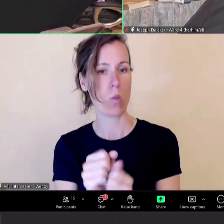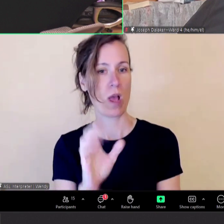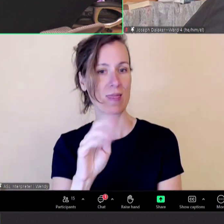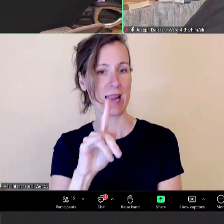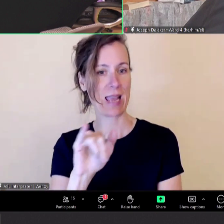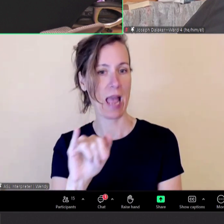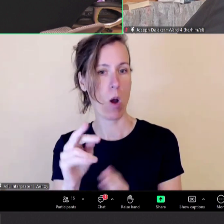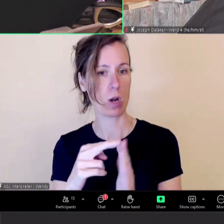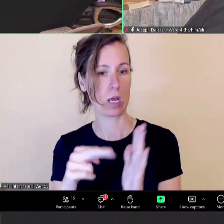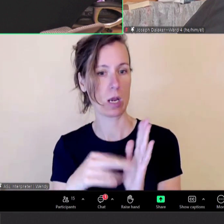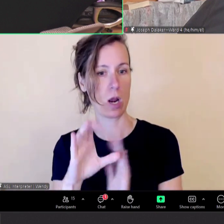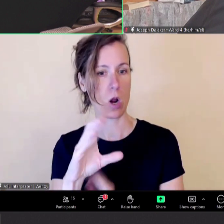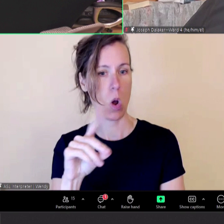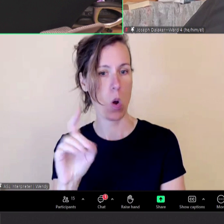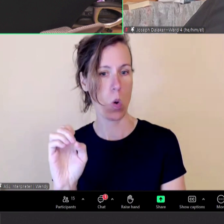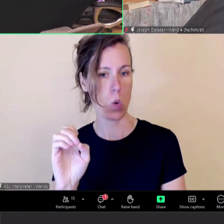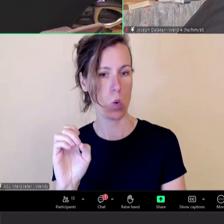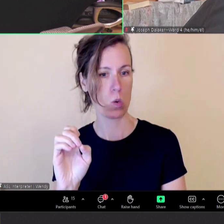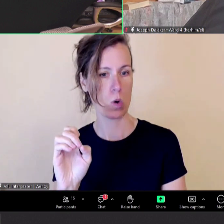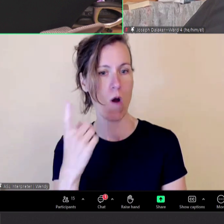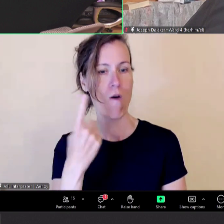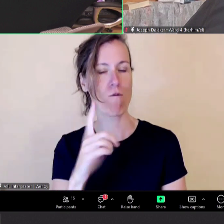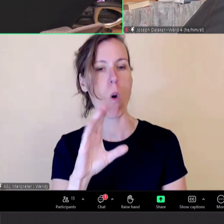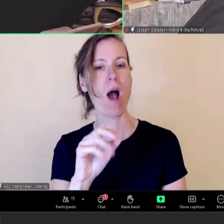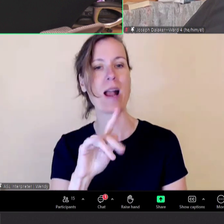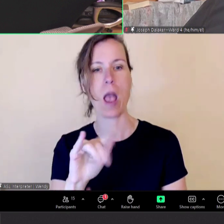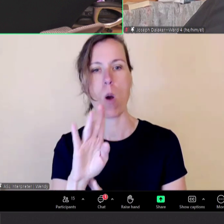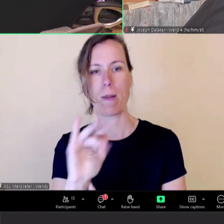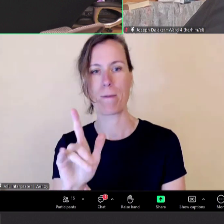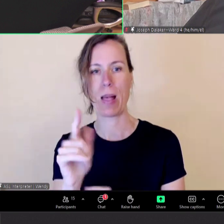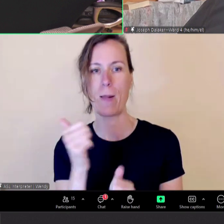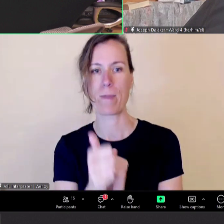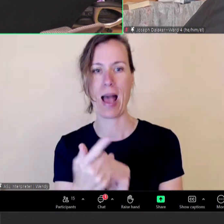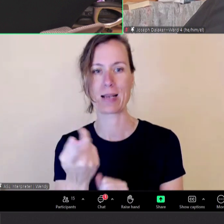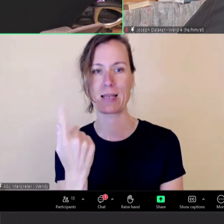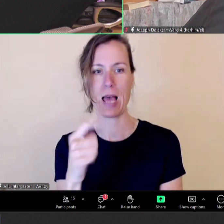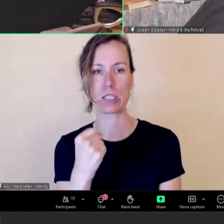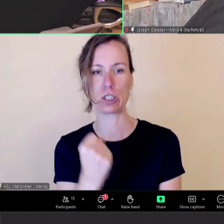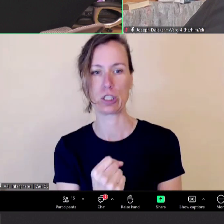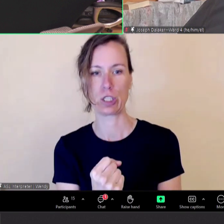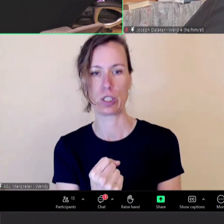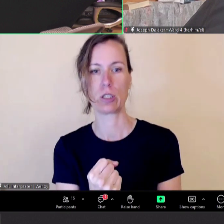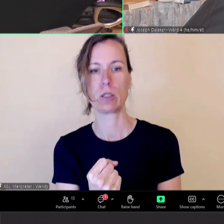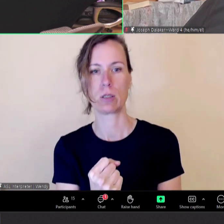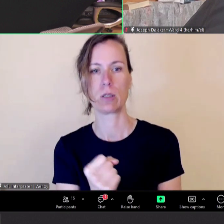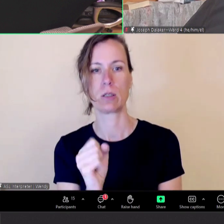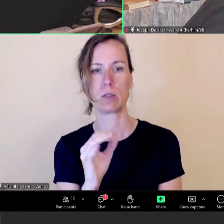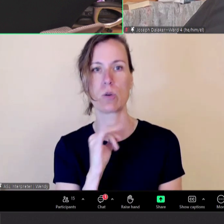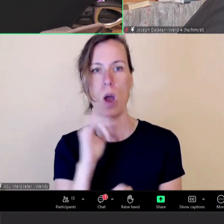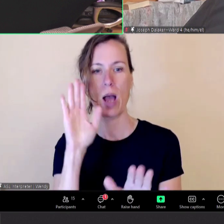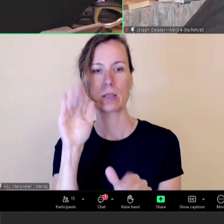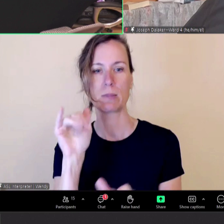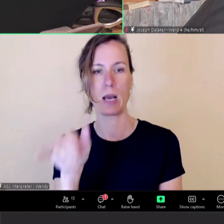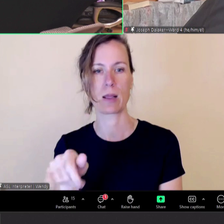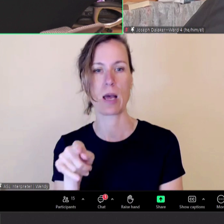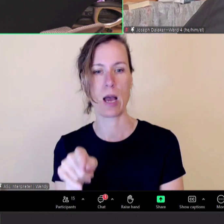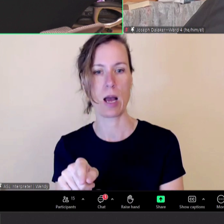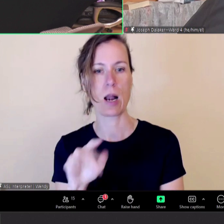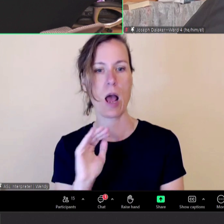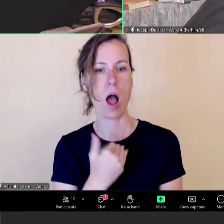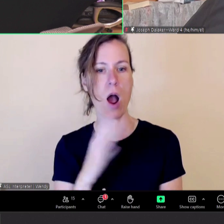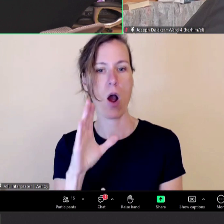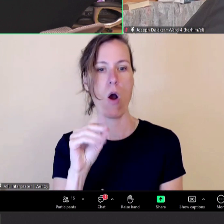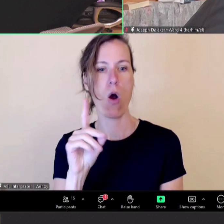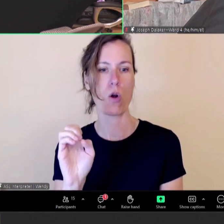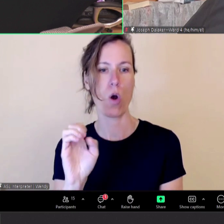county bill that was passed last year. So I anticipate that our code enforcement should be able